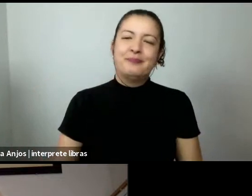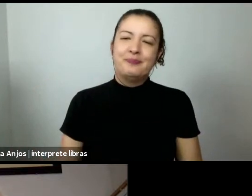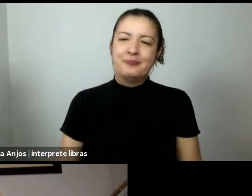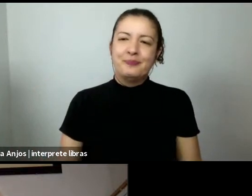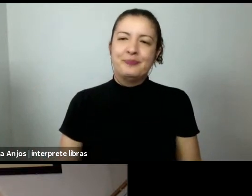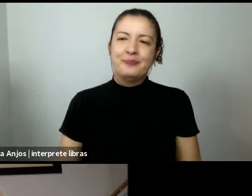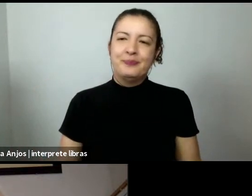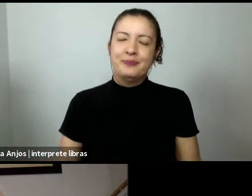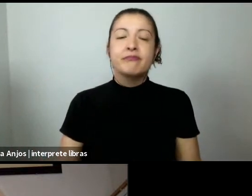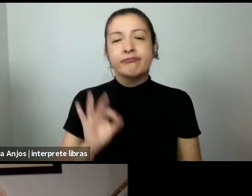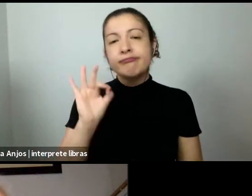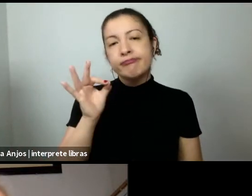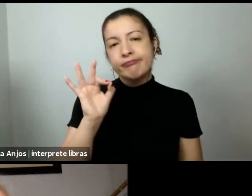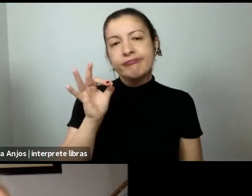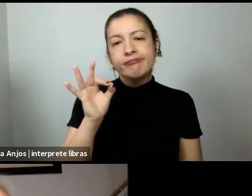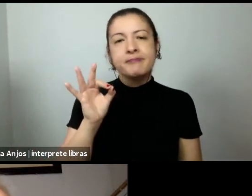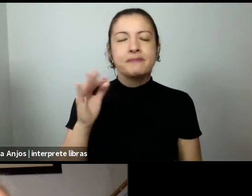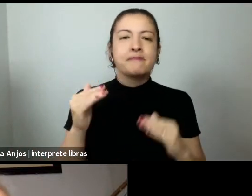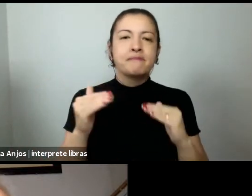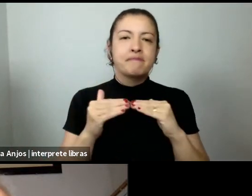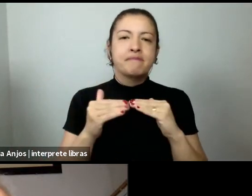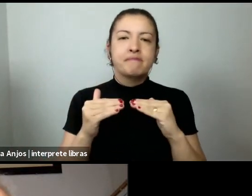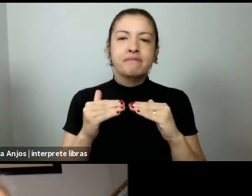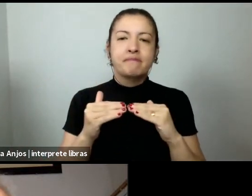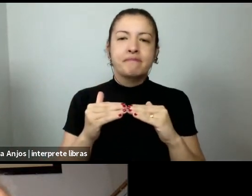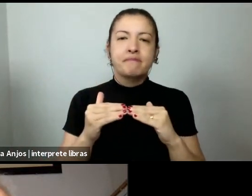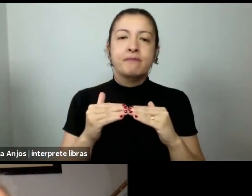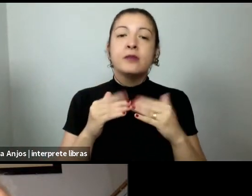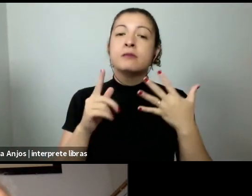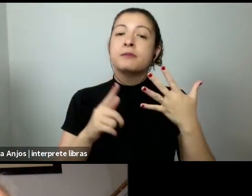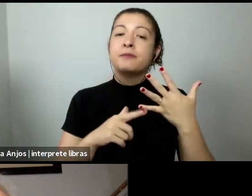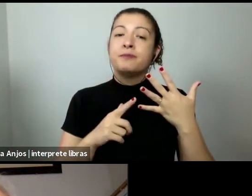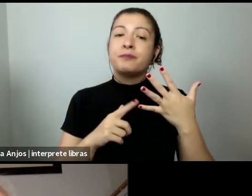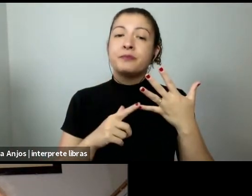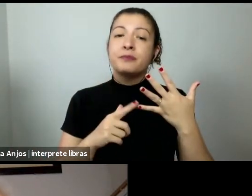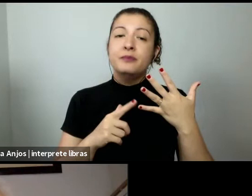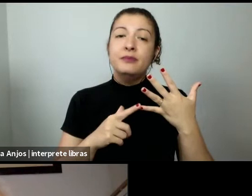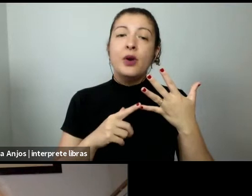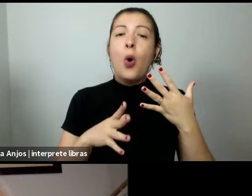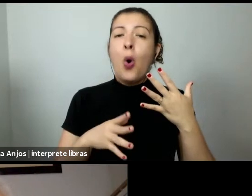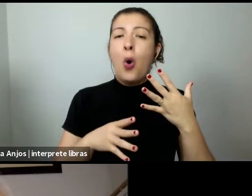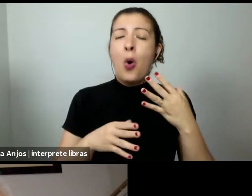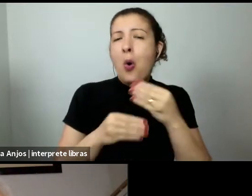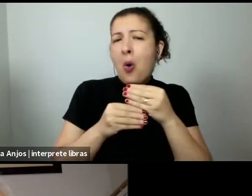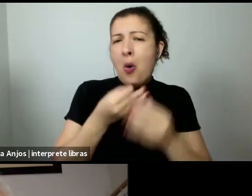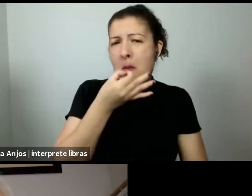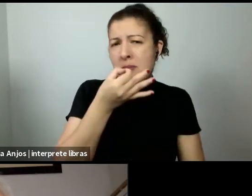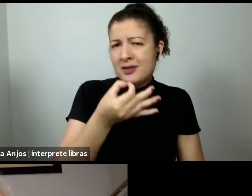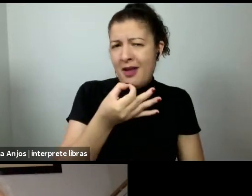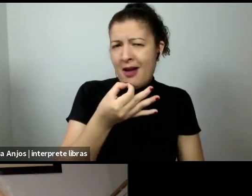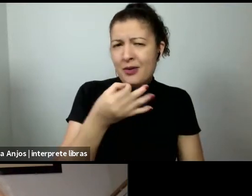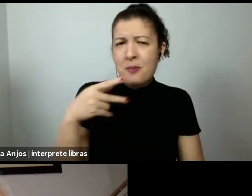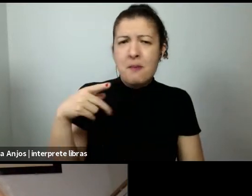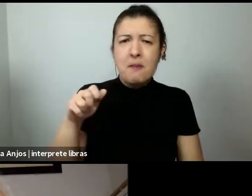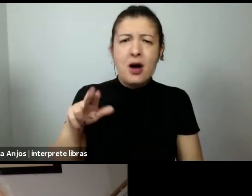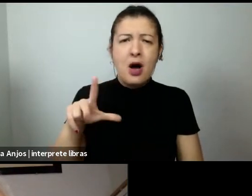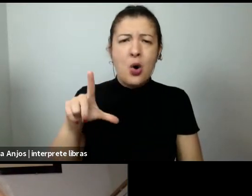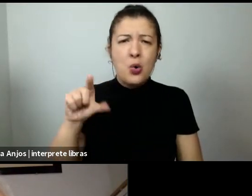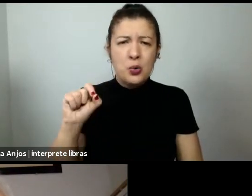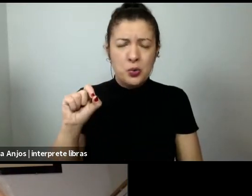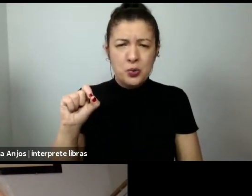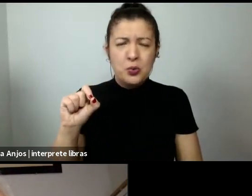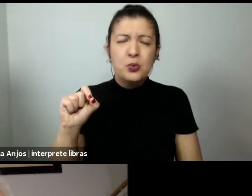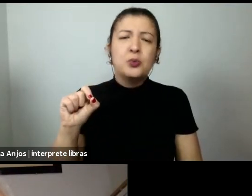A gente tem também aqui um comentário, na verdade, não é uma pergunta, do professor Paulo Hoyt, e ele diz: Erich,